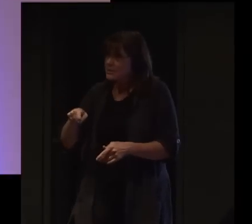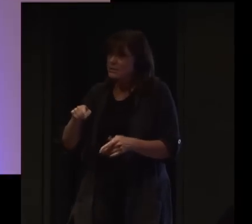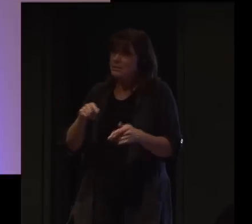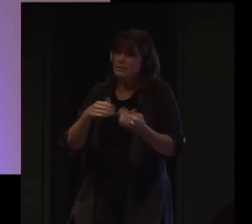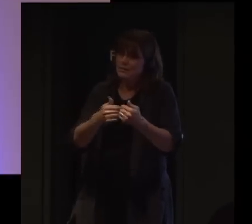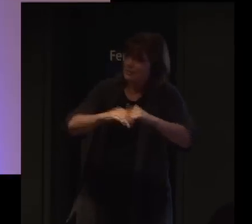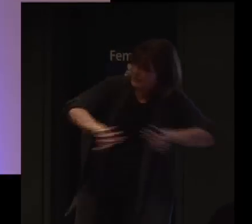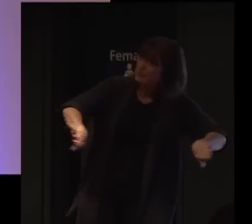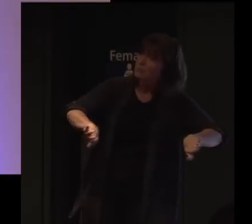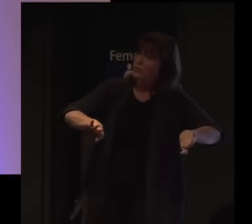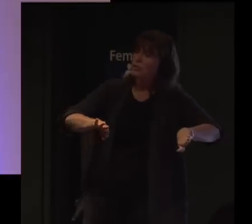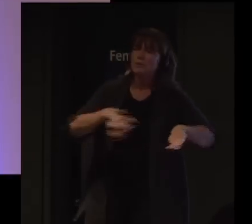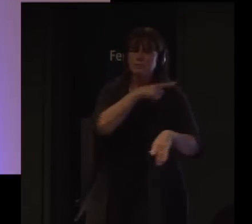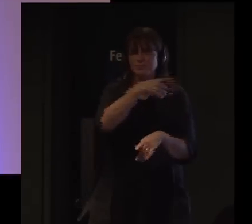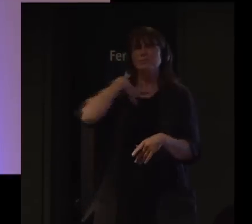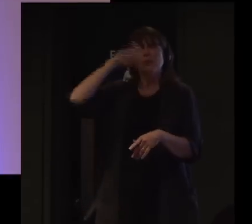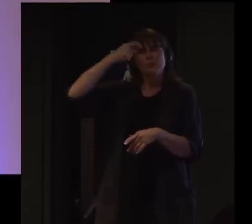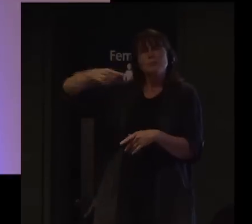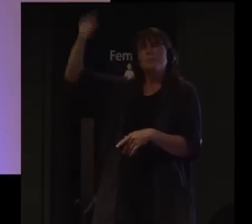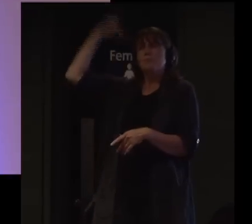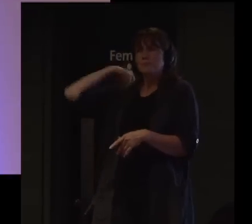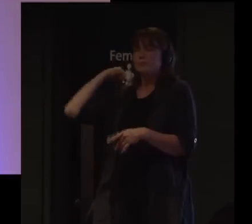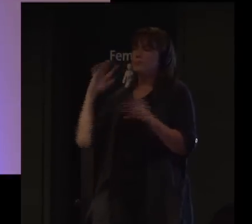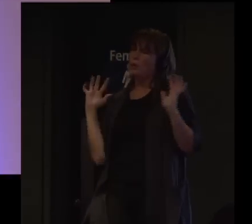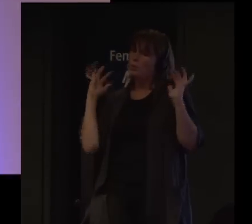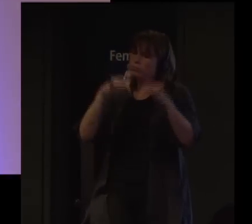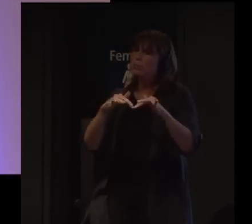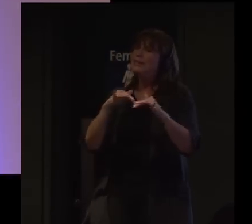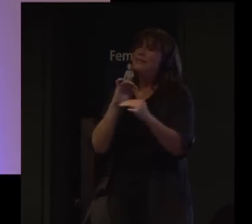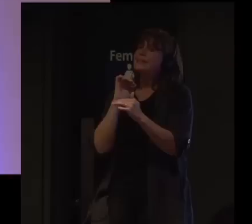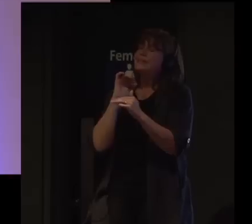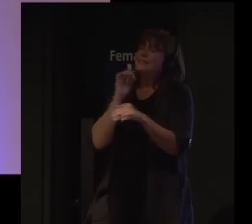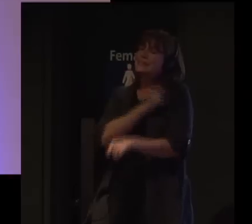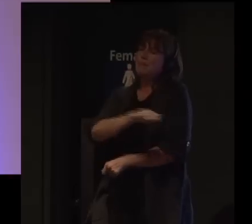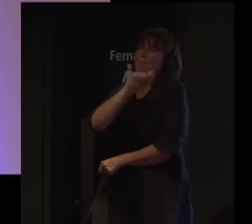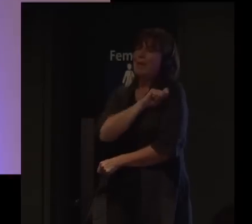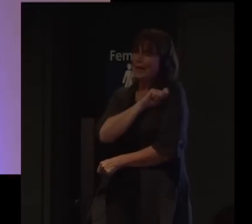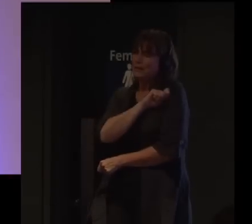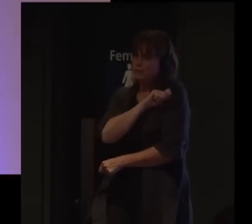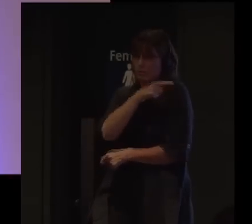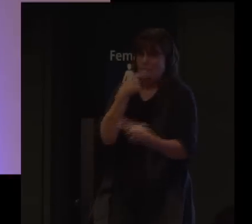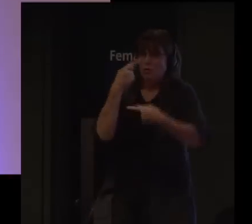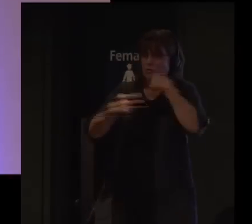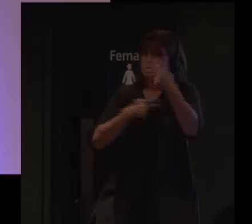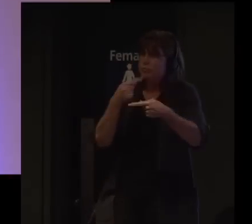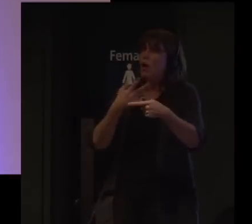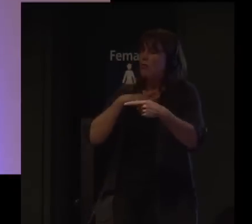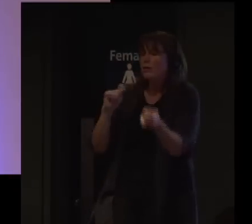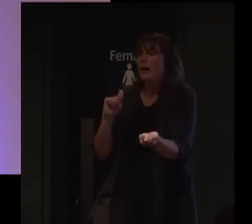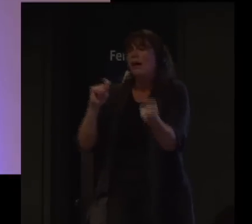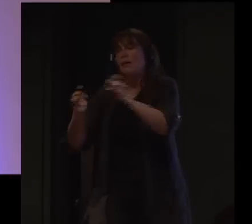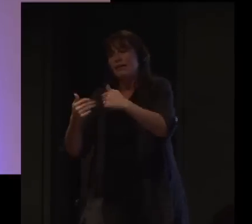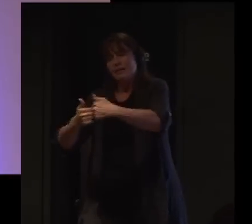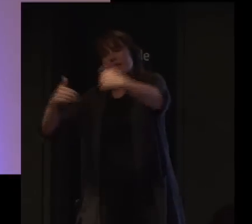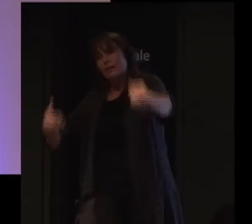Spain about, well, it was adapted sport, the practice of sport. In that case,